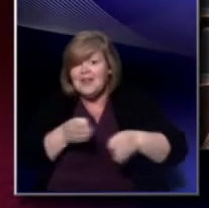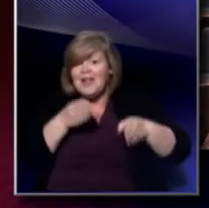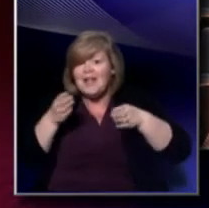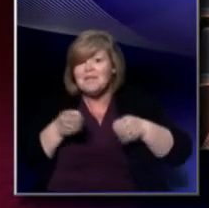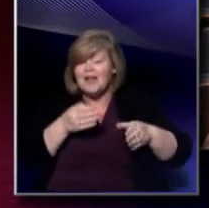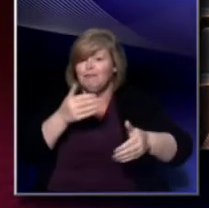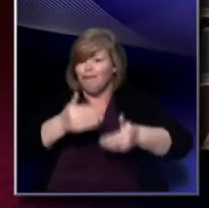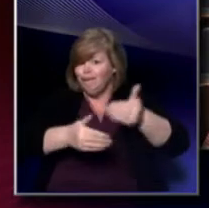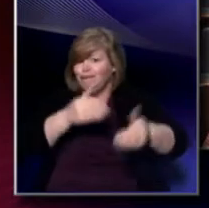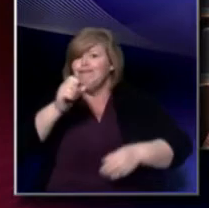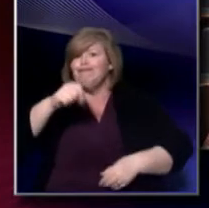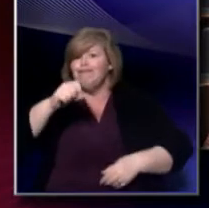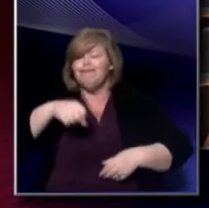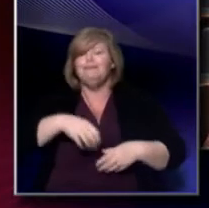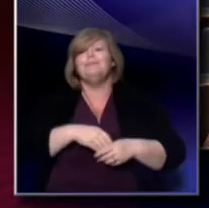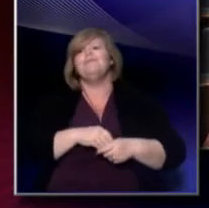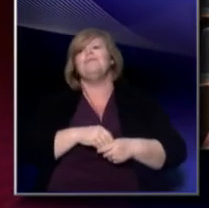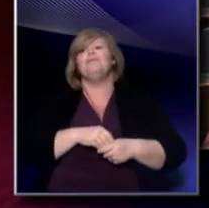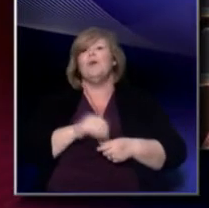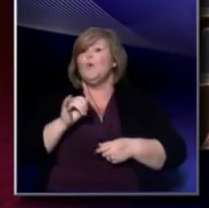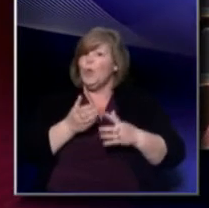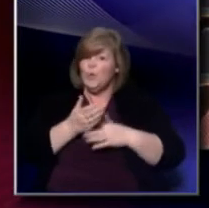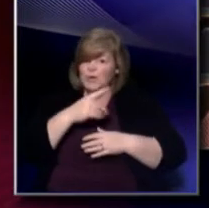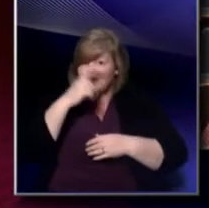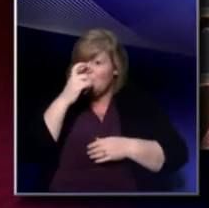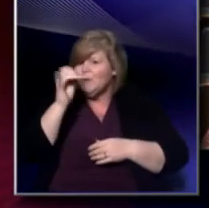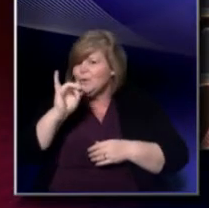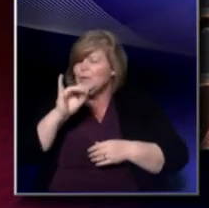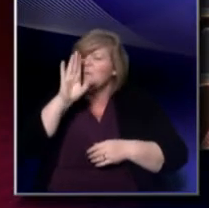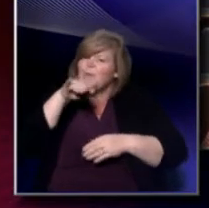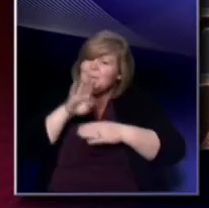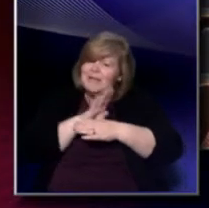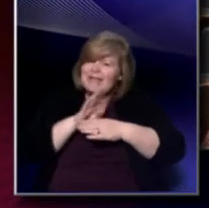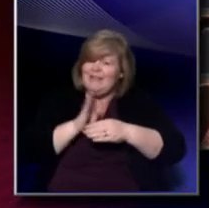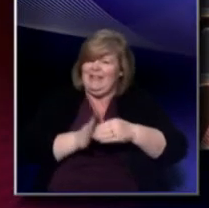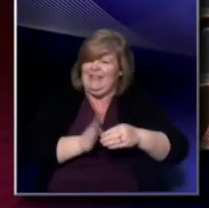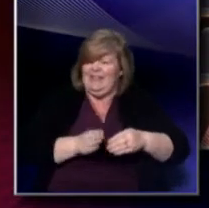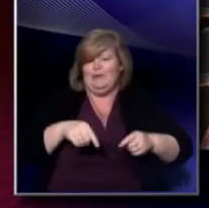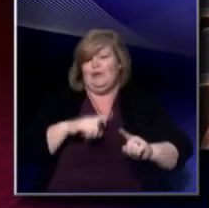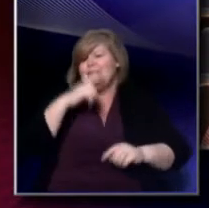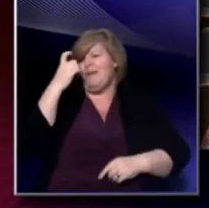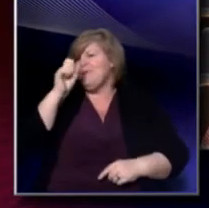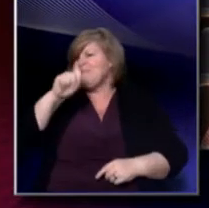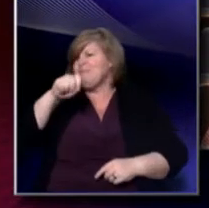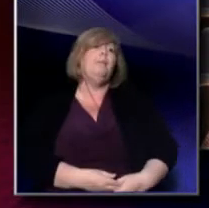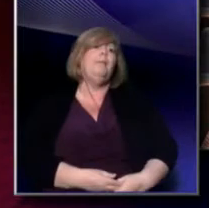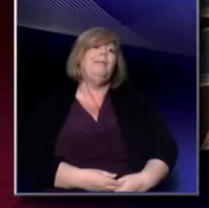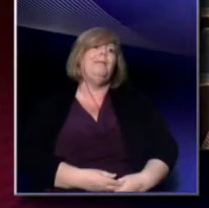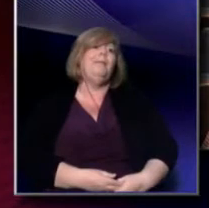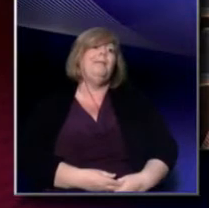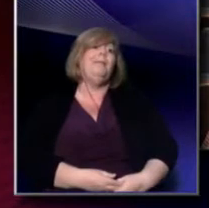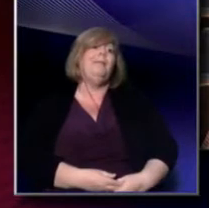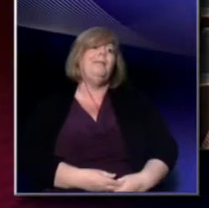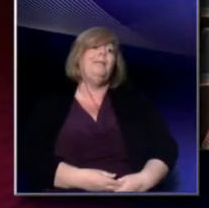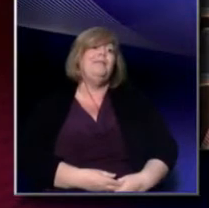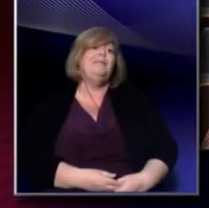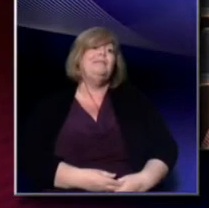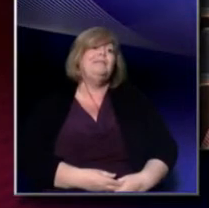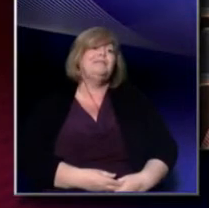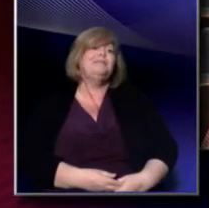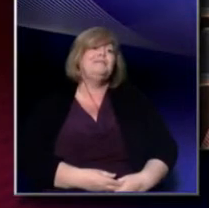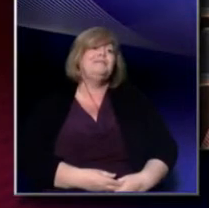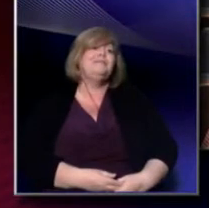moving forward into the summer. It's our busy season in summer to get a lot of the work done. But at this